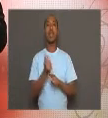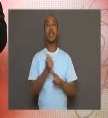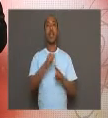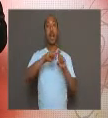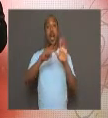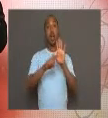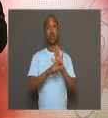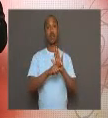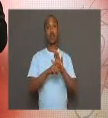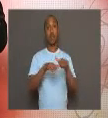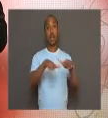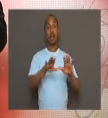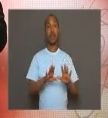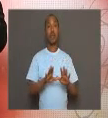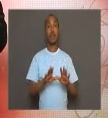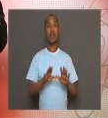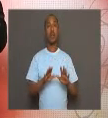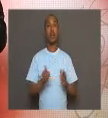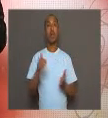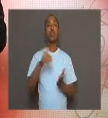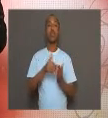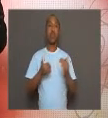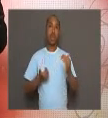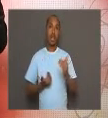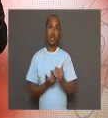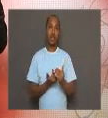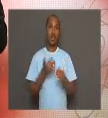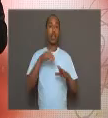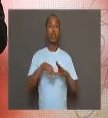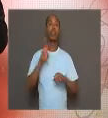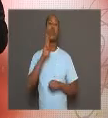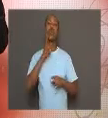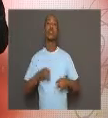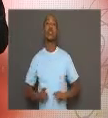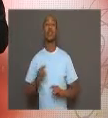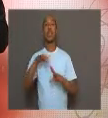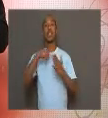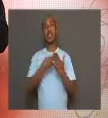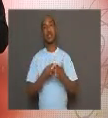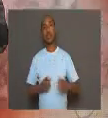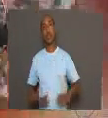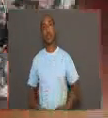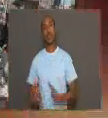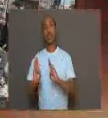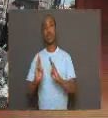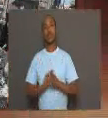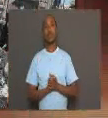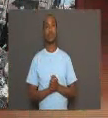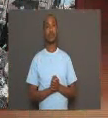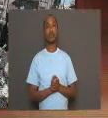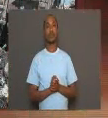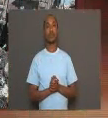from buried waste also leach into the water system in this way.